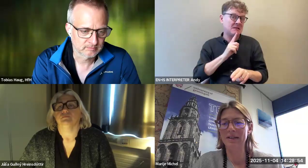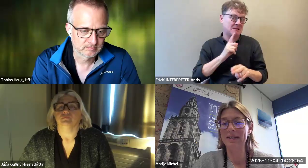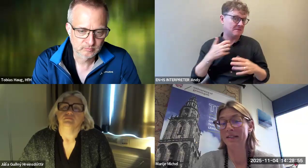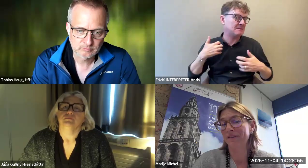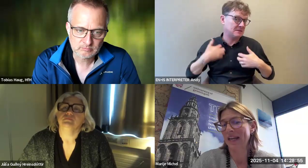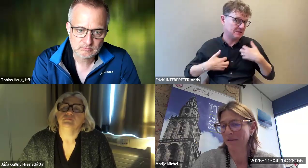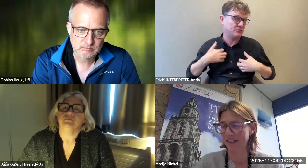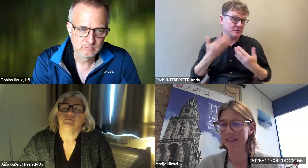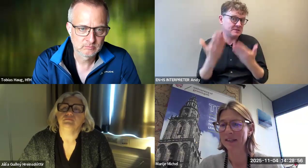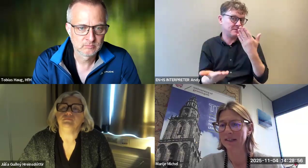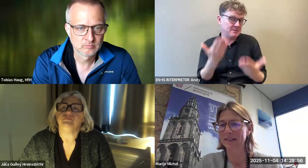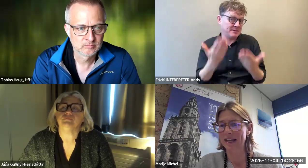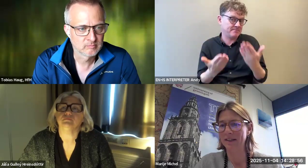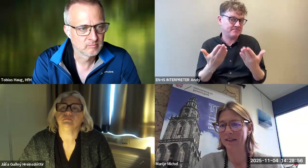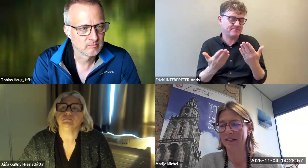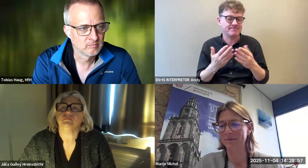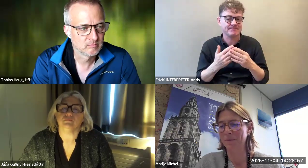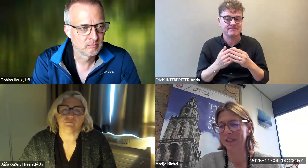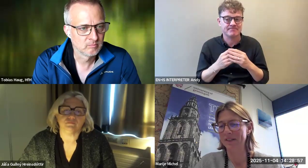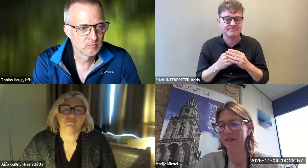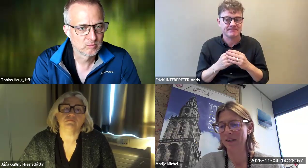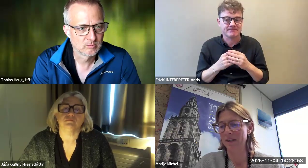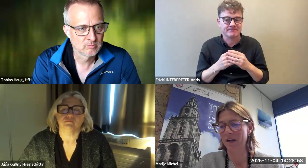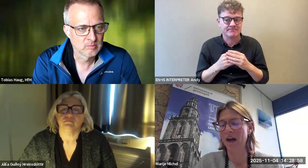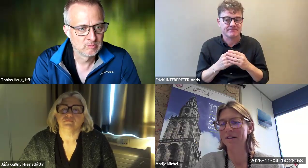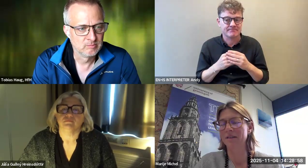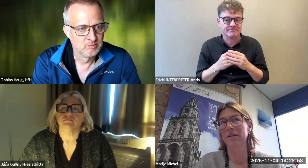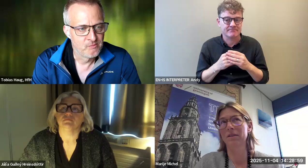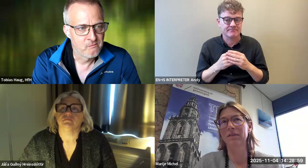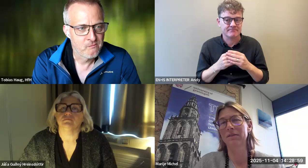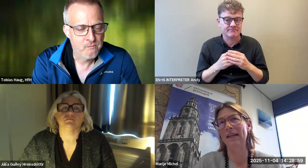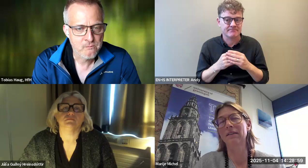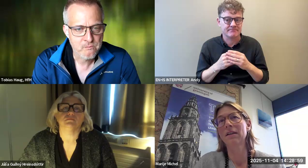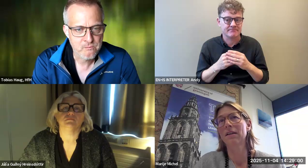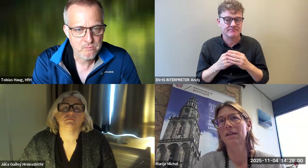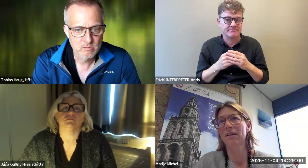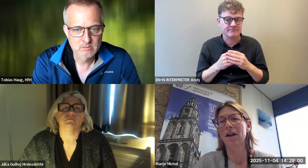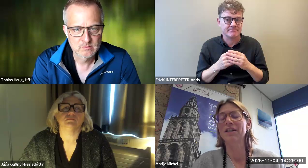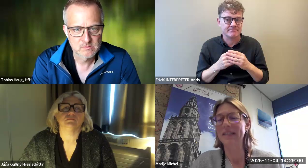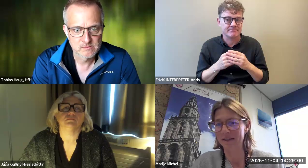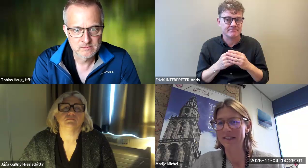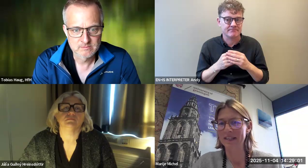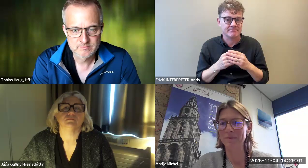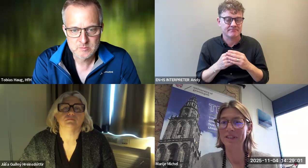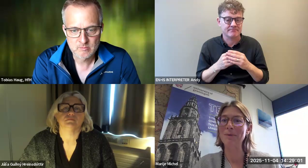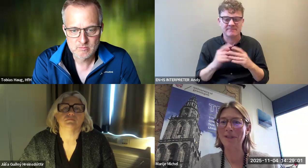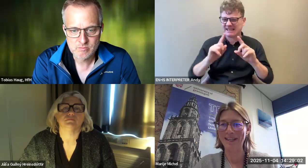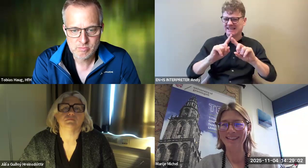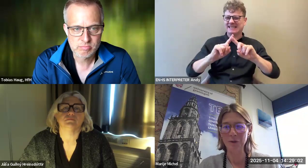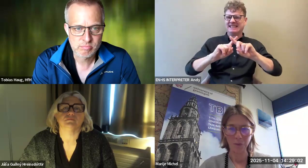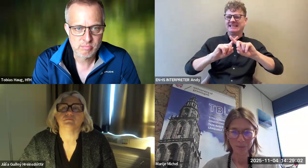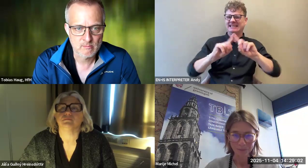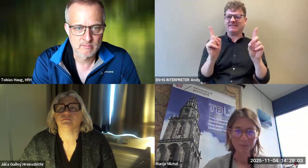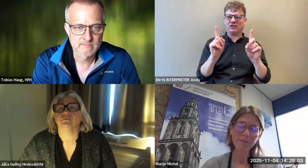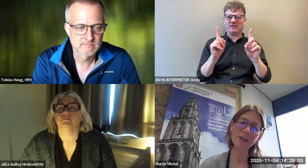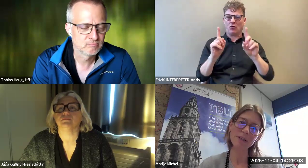because it's a different outset than what other large-scale assessments